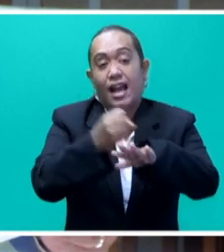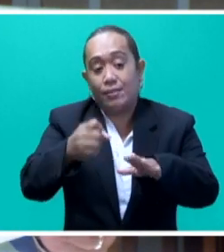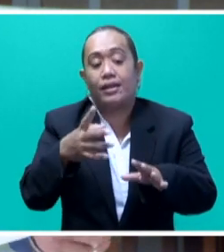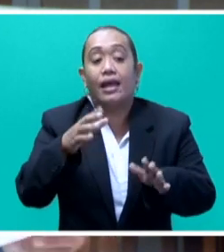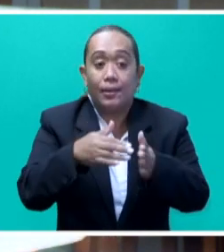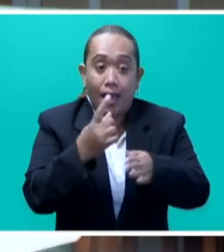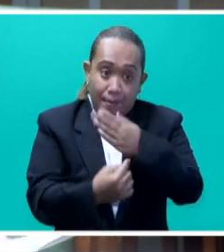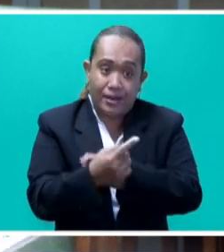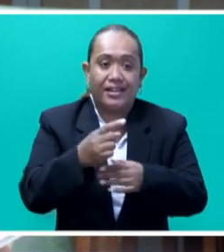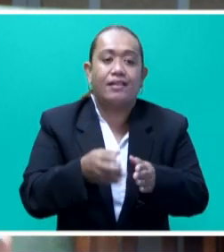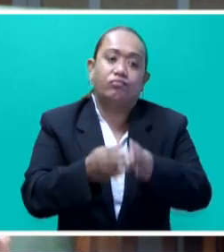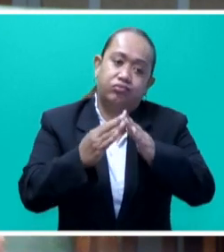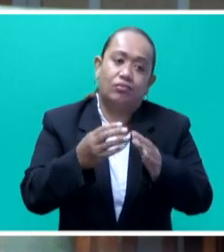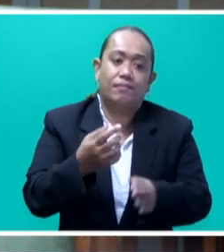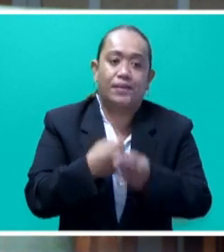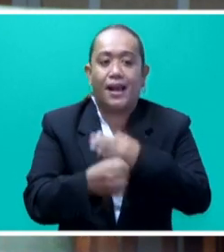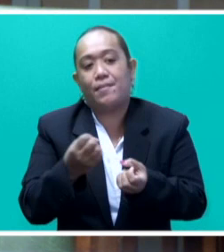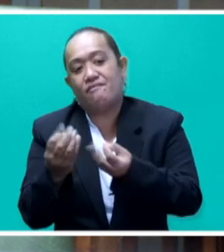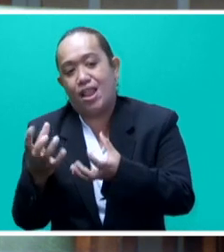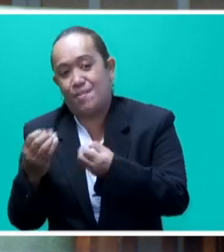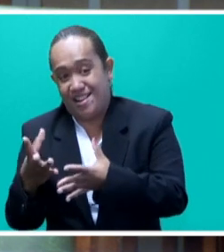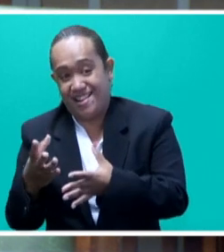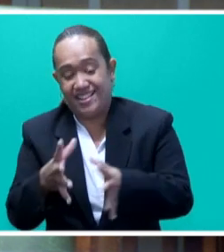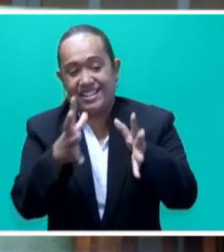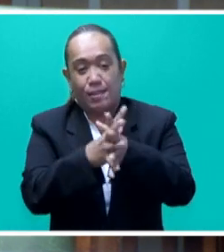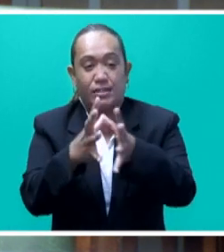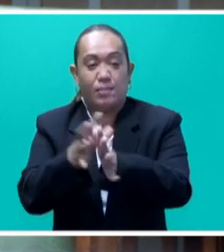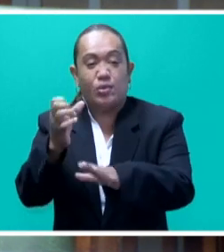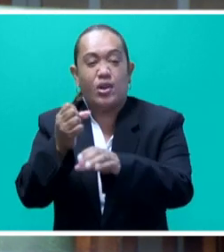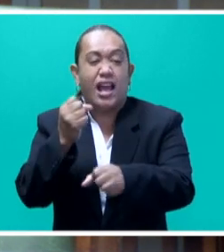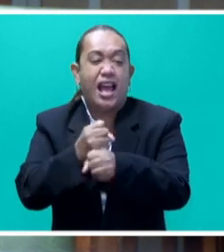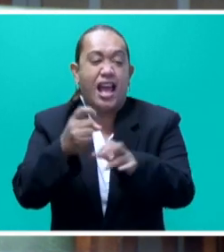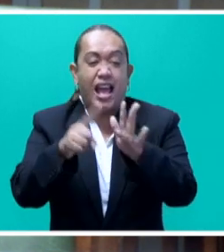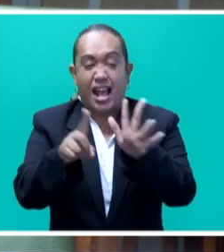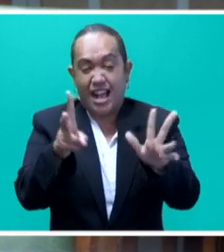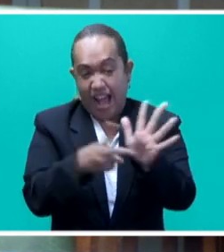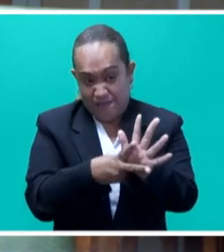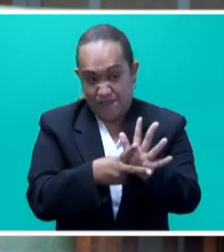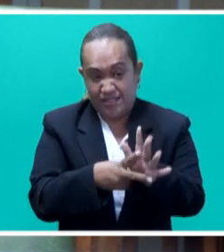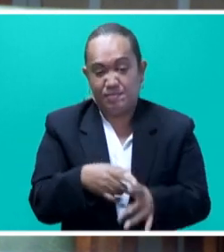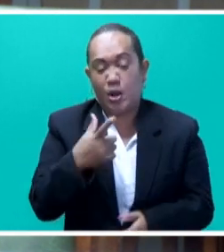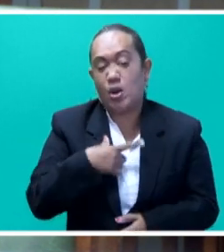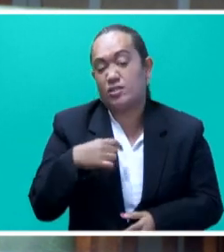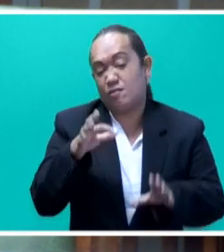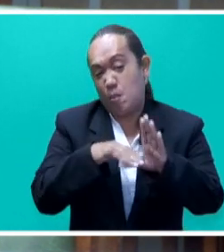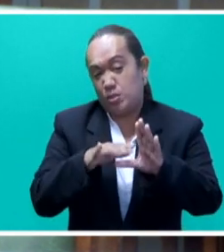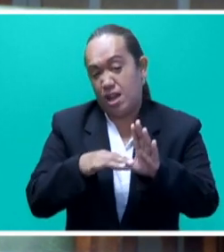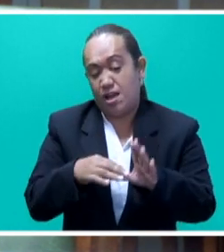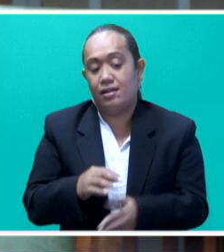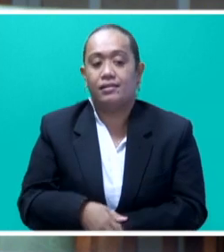public. Mr. Speaker, sir, the point of the matter is that due to our swift and effective response to the cyber incident and in securing the